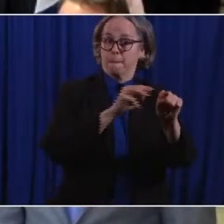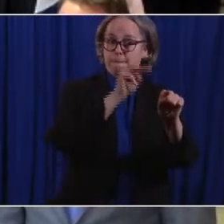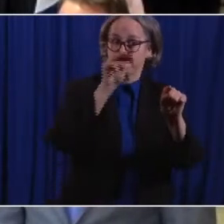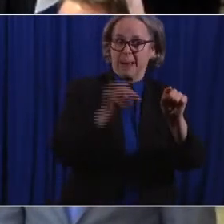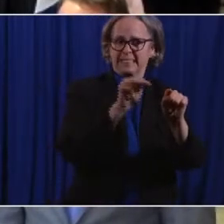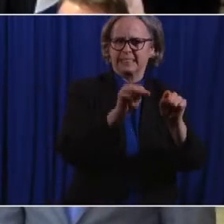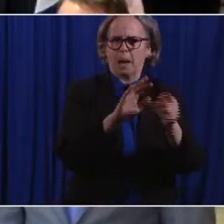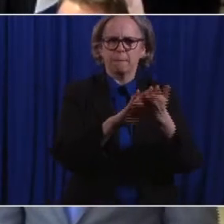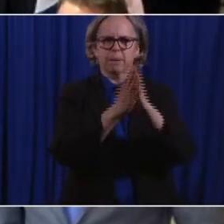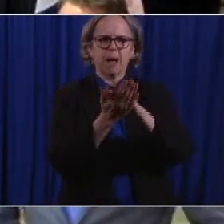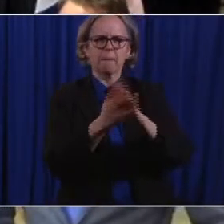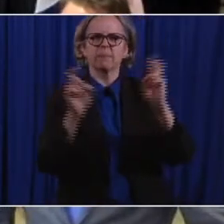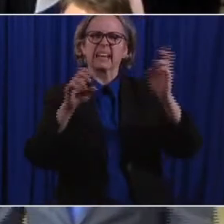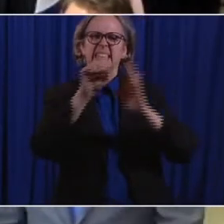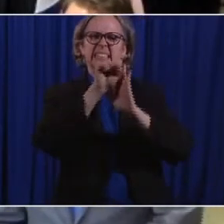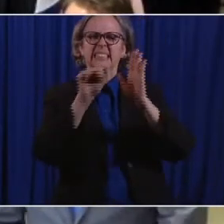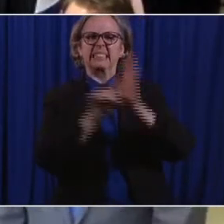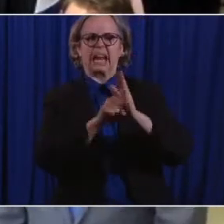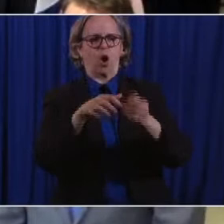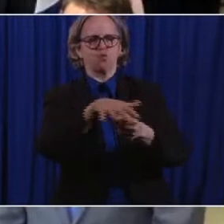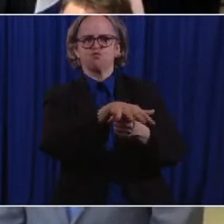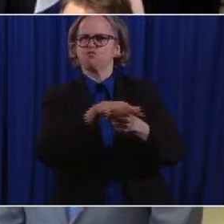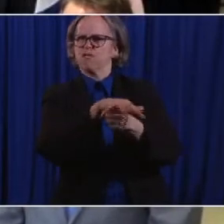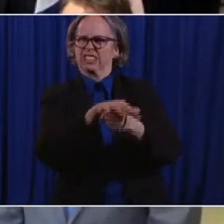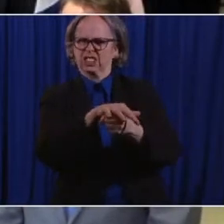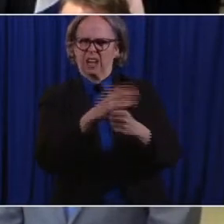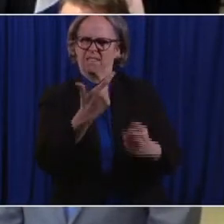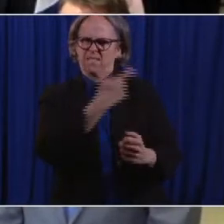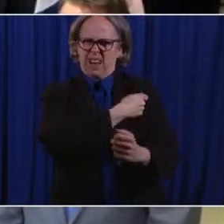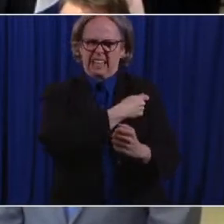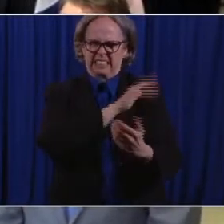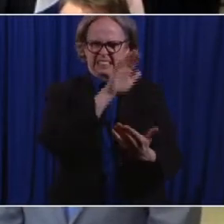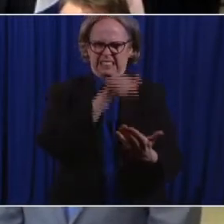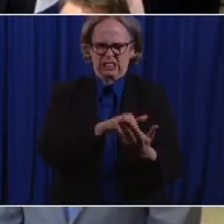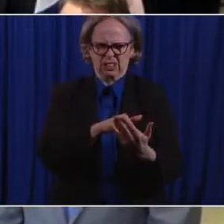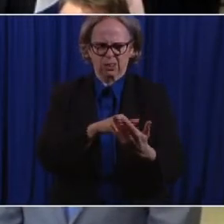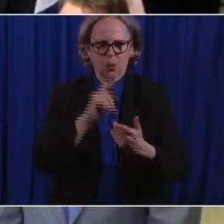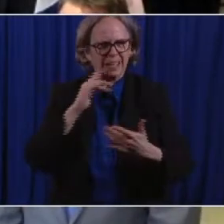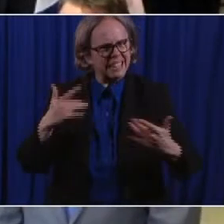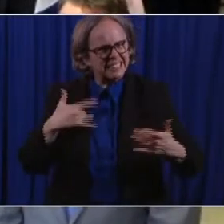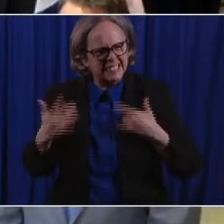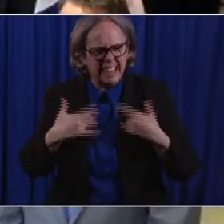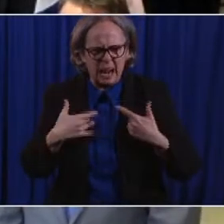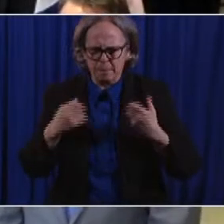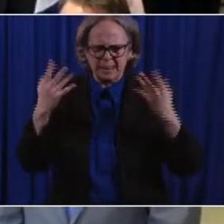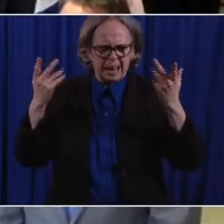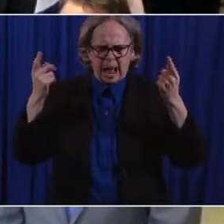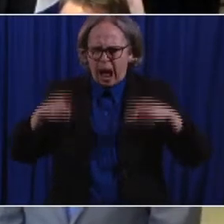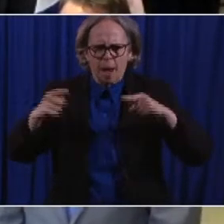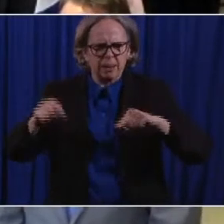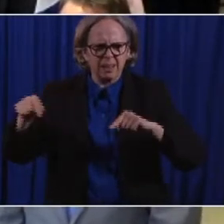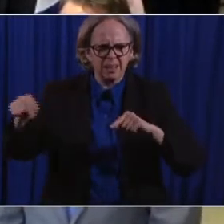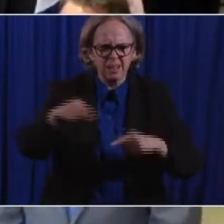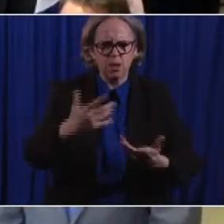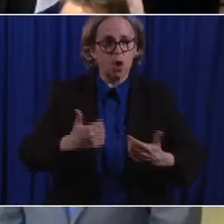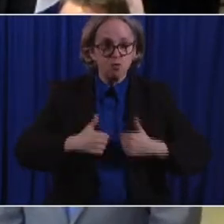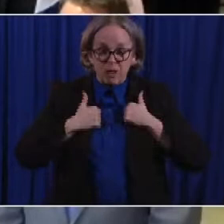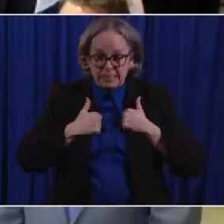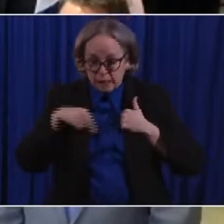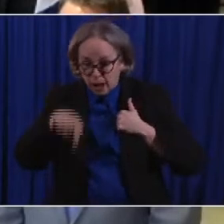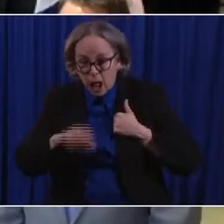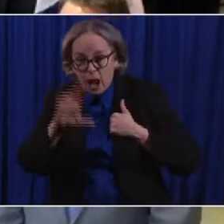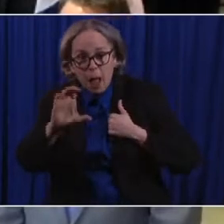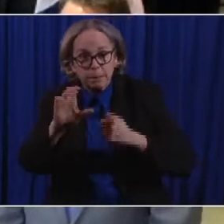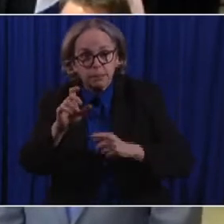happy for that. And that happened to be the same day we opened it up to all residents of Ohio who were 16 years of age and older. Here at our